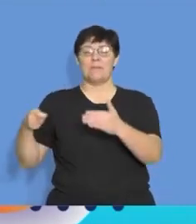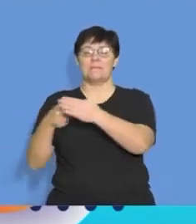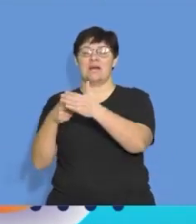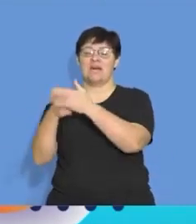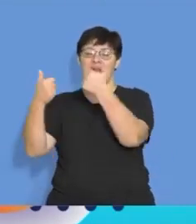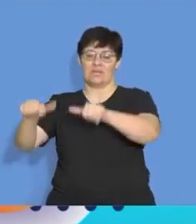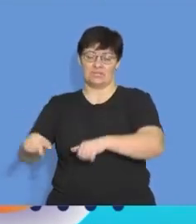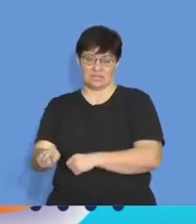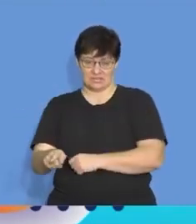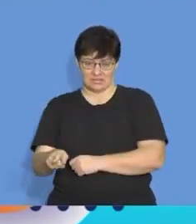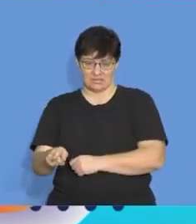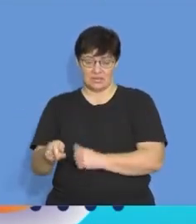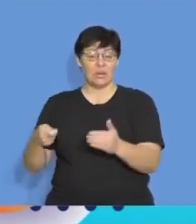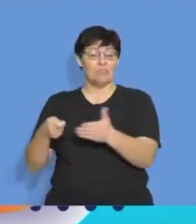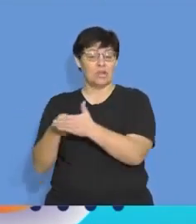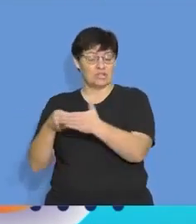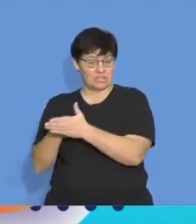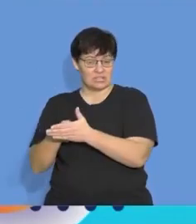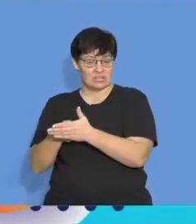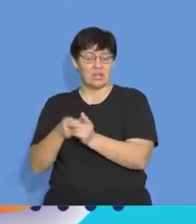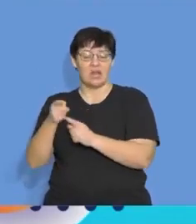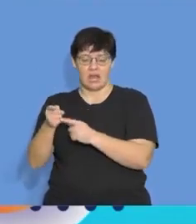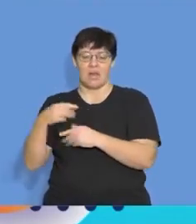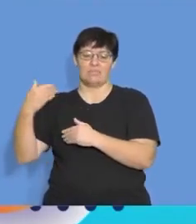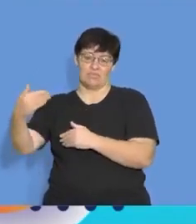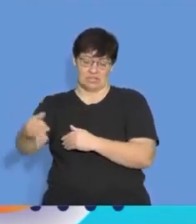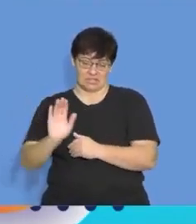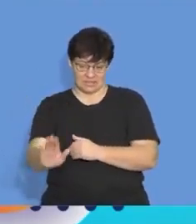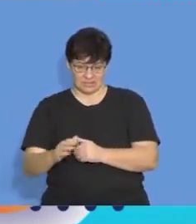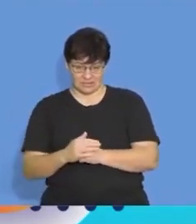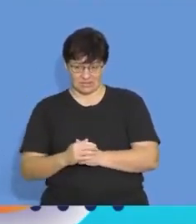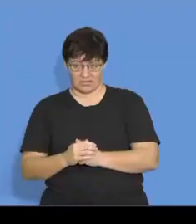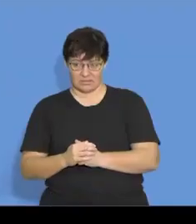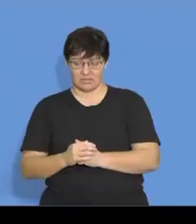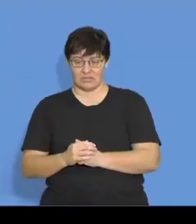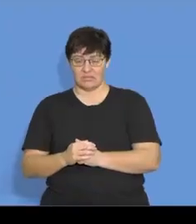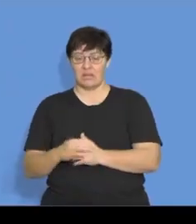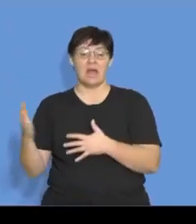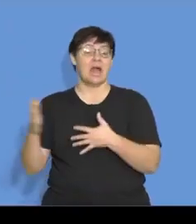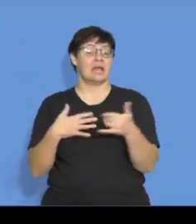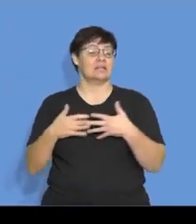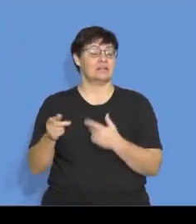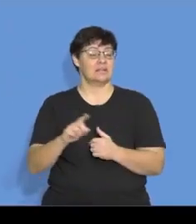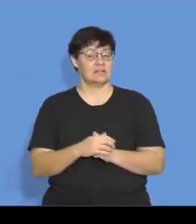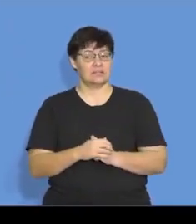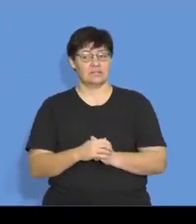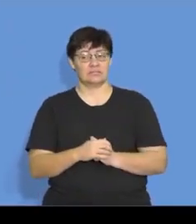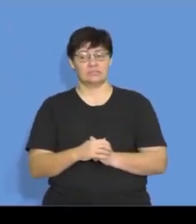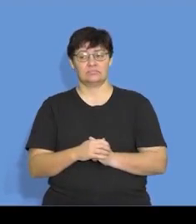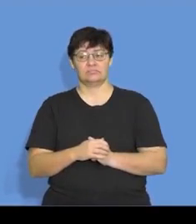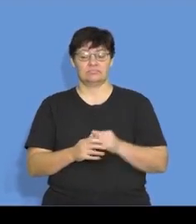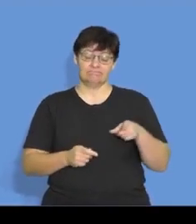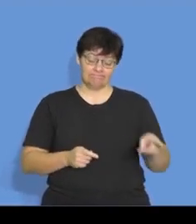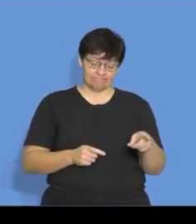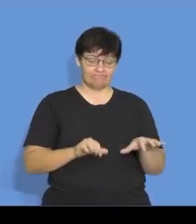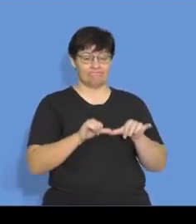purchases account. So purchases, periodic. Okay. Then when we're dealing with the